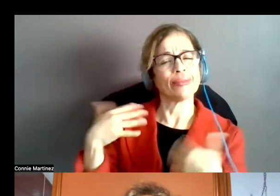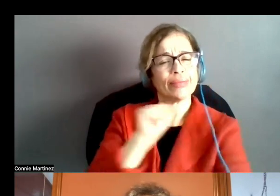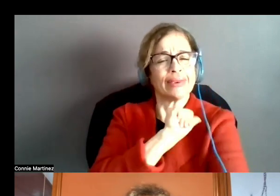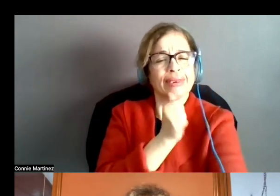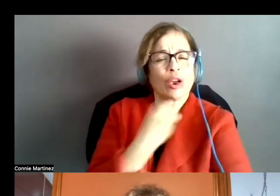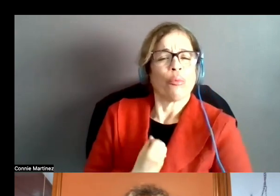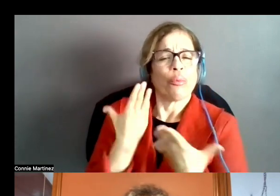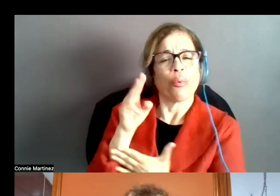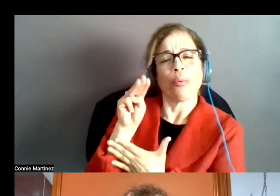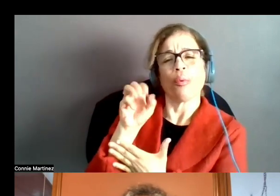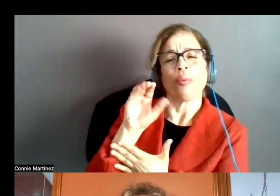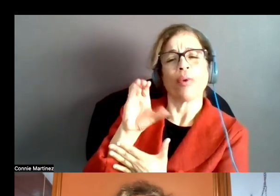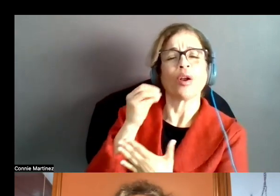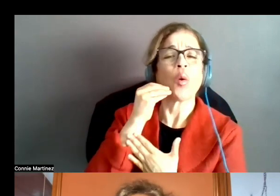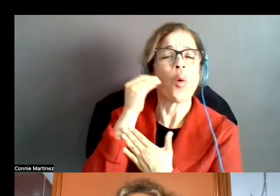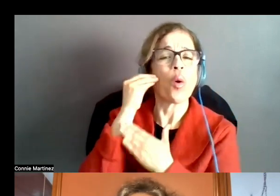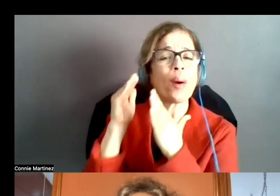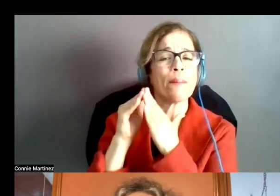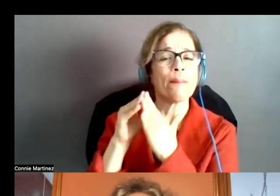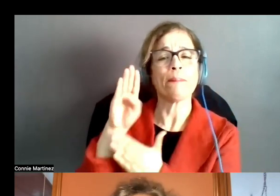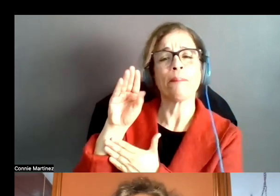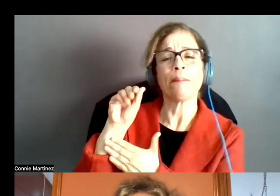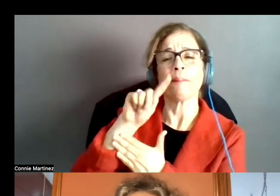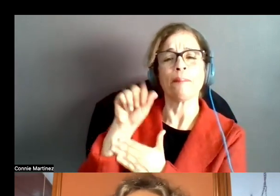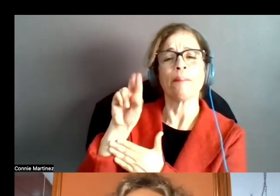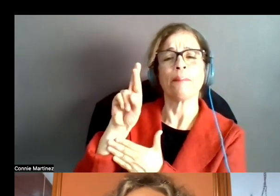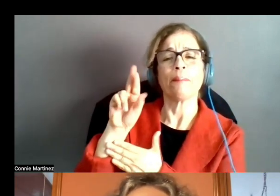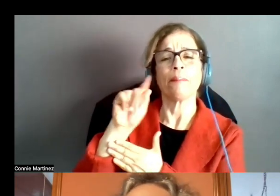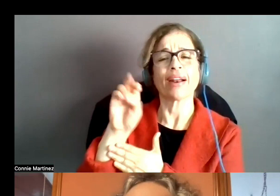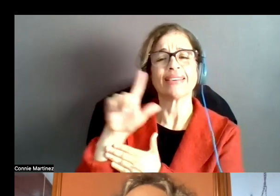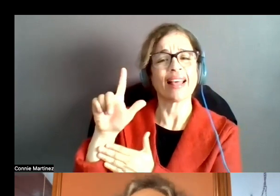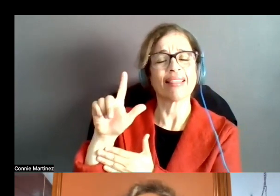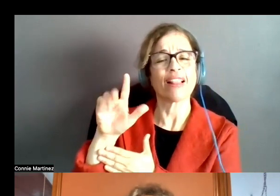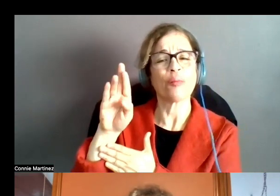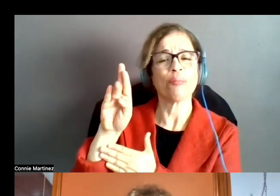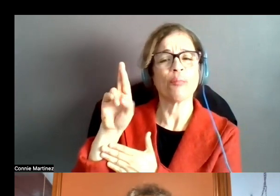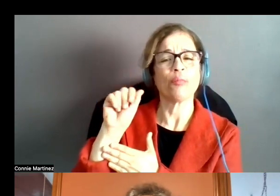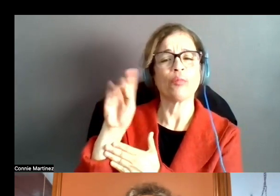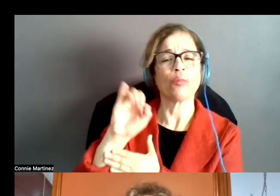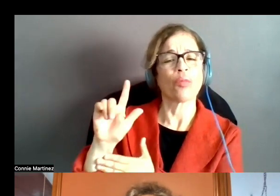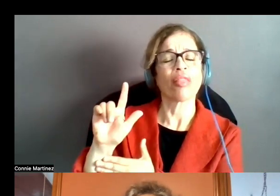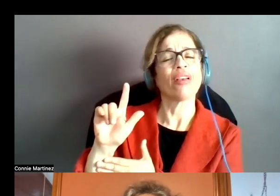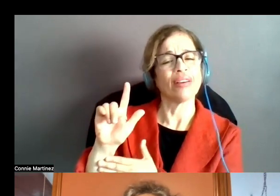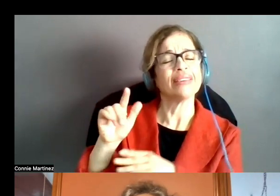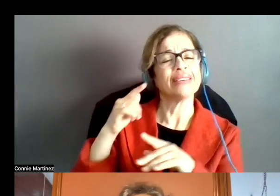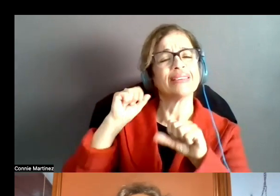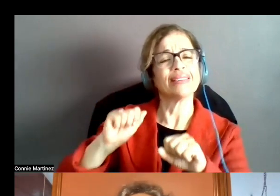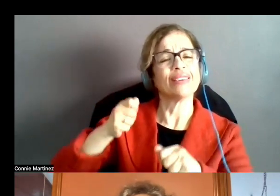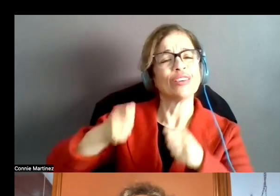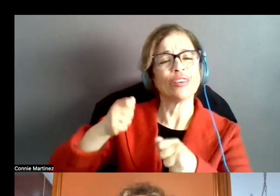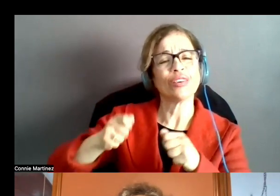inspired by Marcus's hometown, Bahia, Brazil, and I hope I pronounced that right. The drumming enables